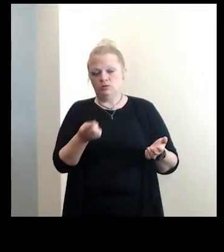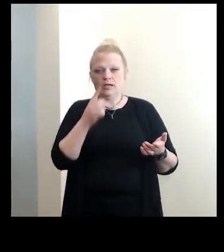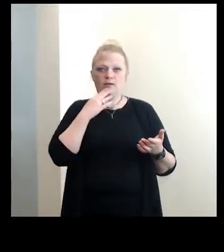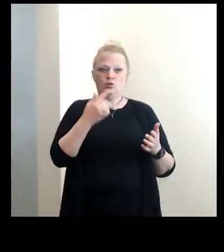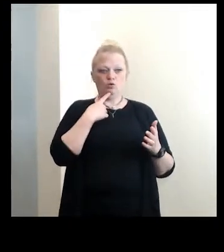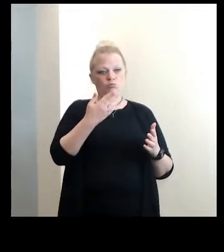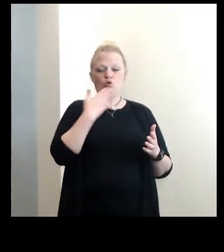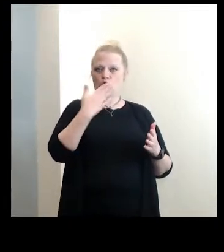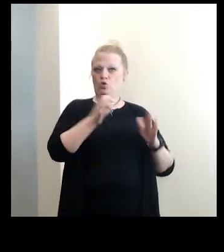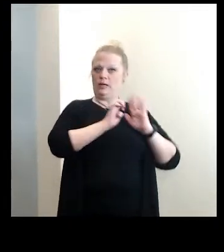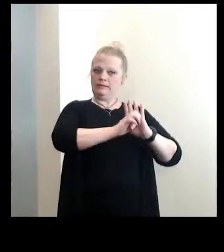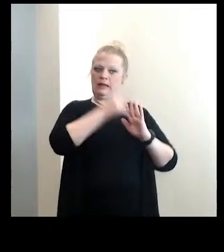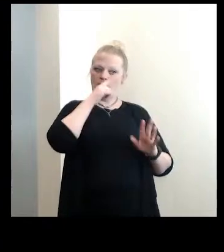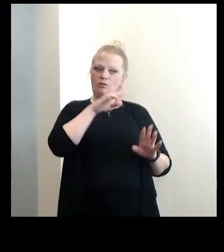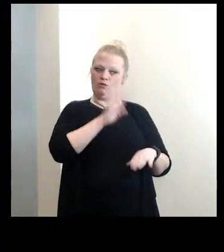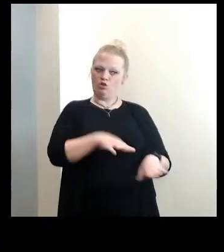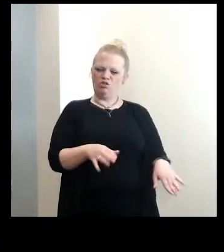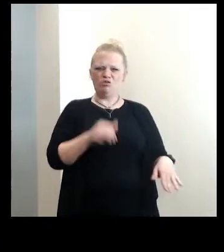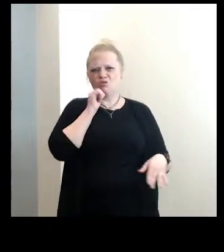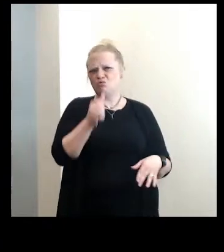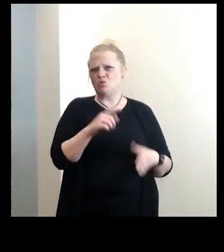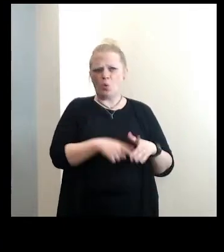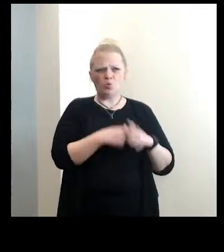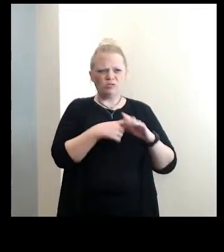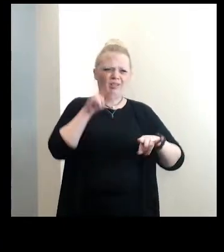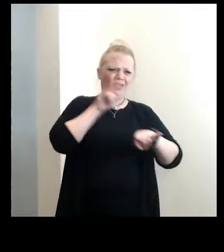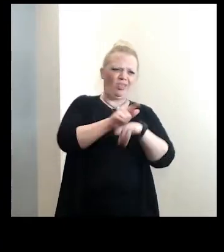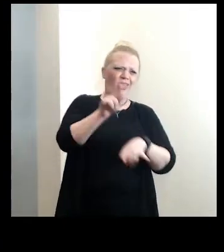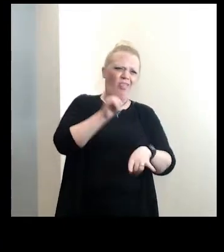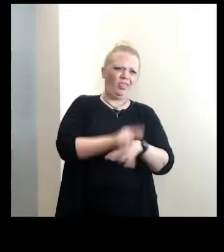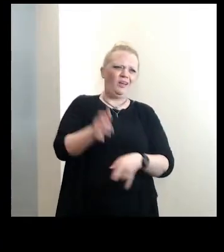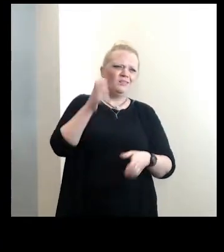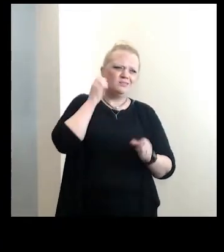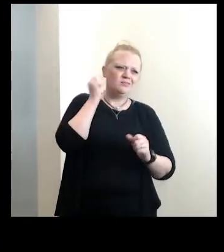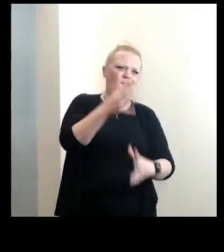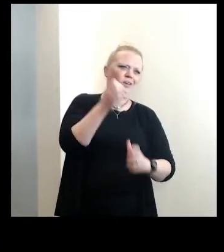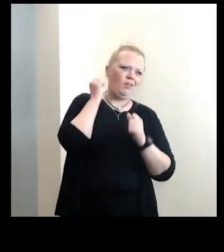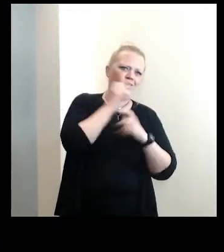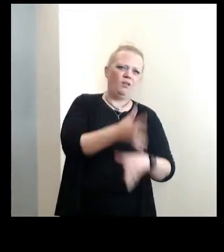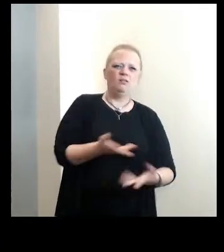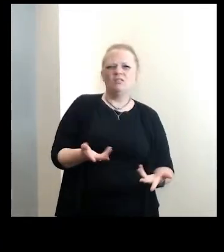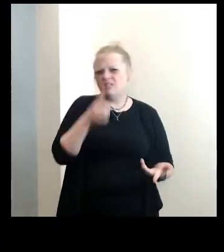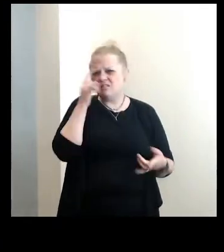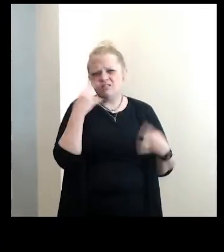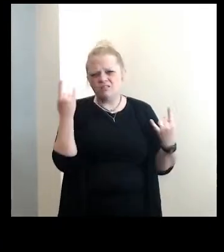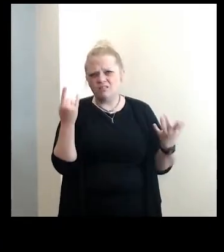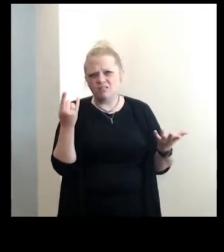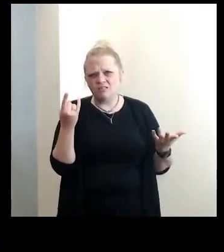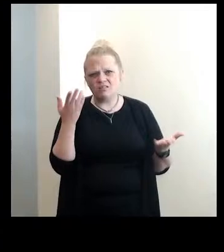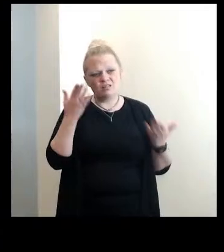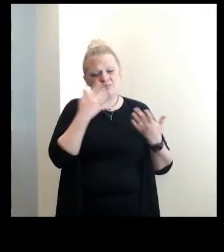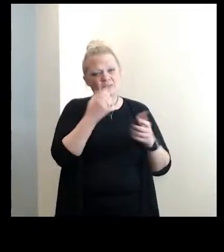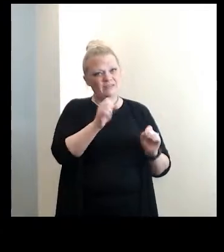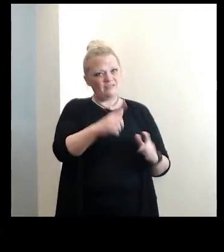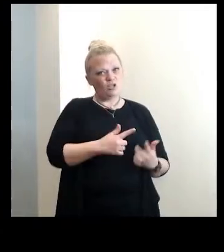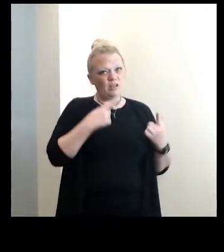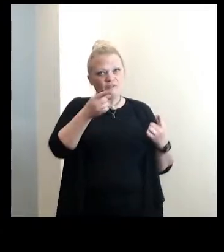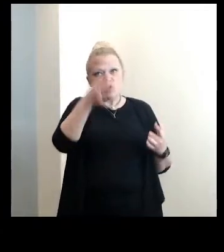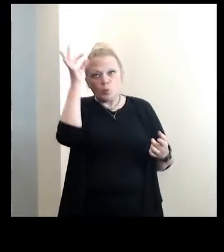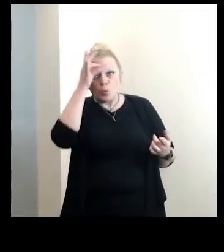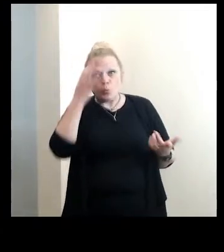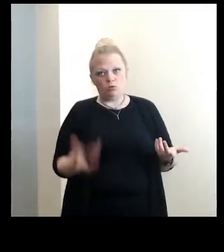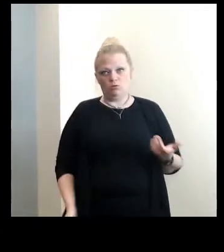a good example for their children. So don't start yelling and mocking people because they're wearing masks. Well, that mask may be saving their life and you just don't